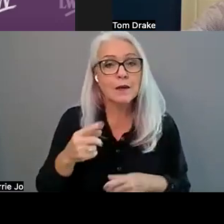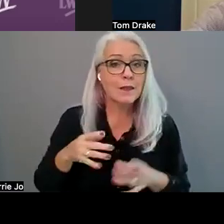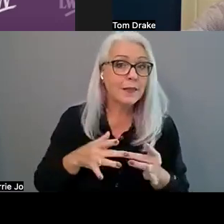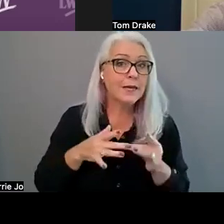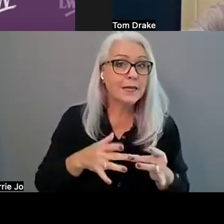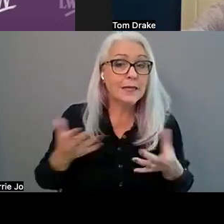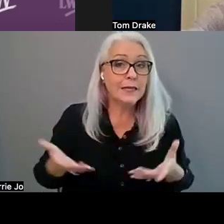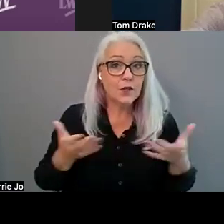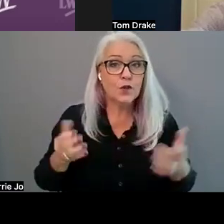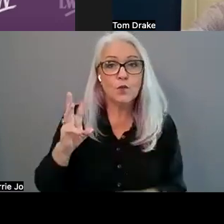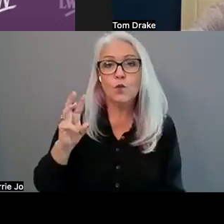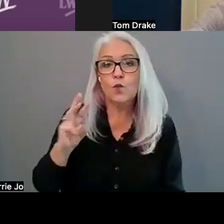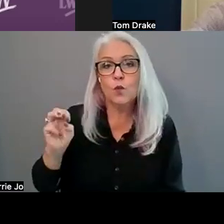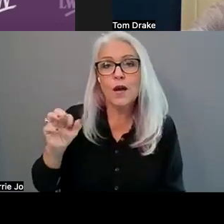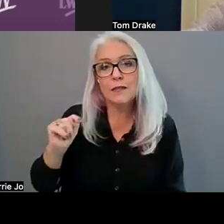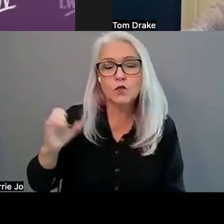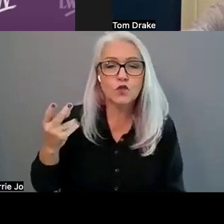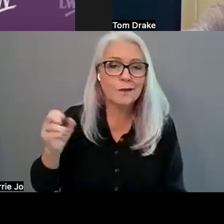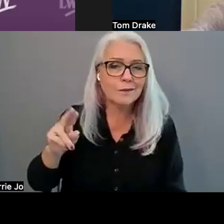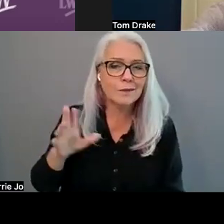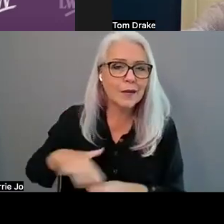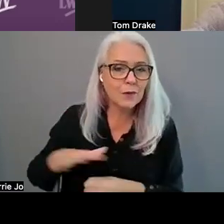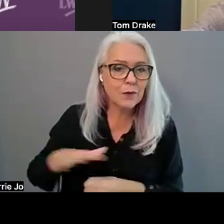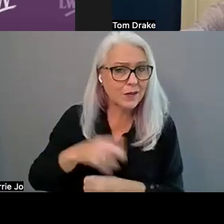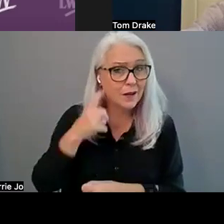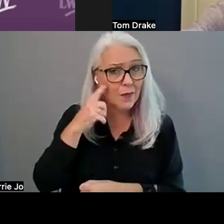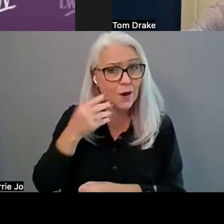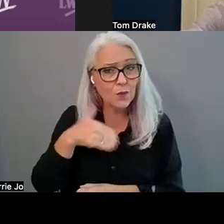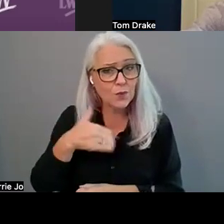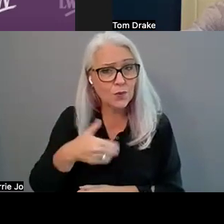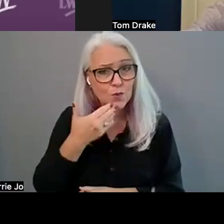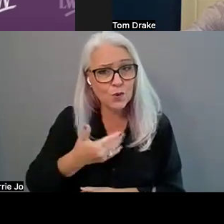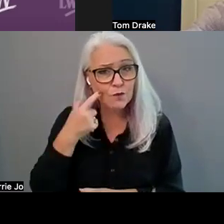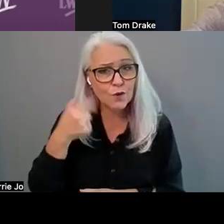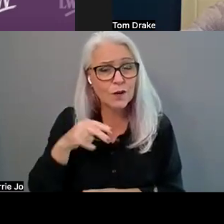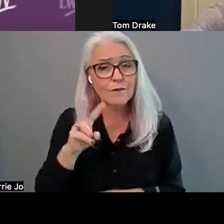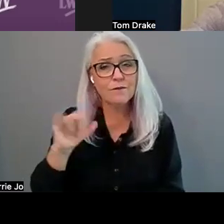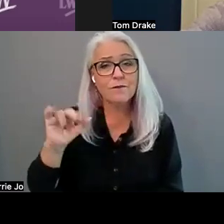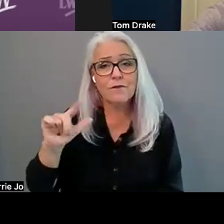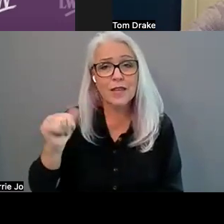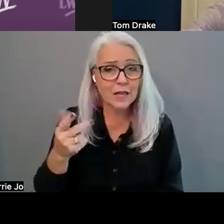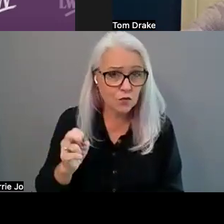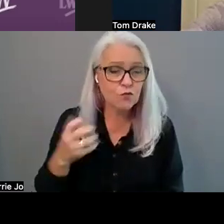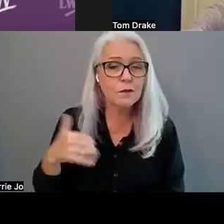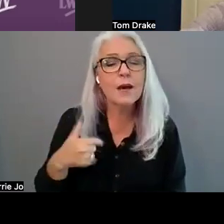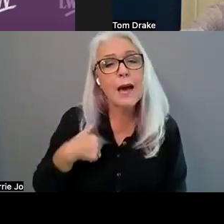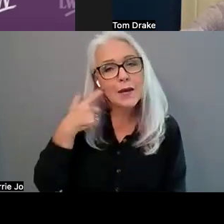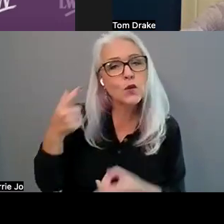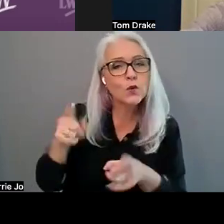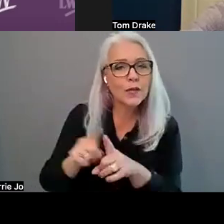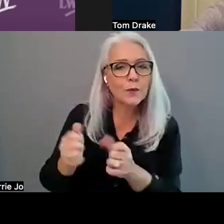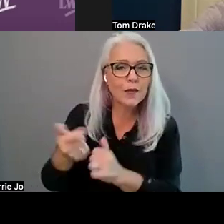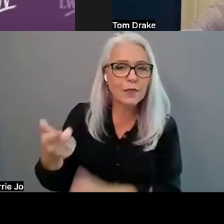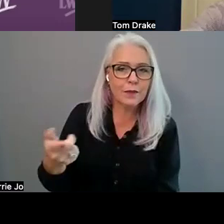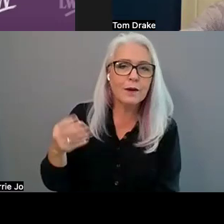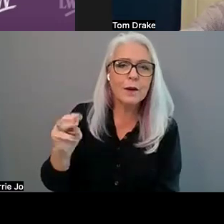long time. And I remember that being a very important designation for the village then. And I think I mean, I agree with Morgan. I would like